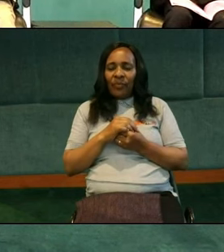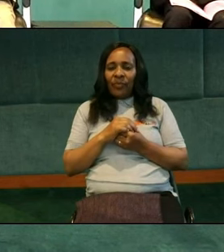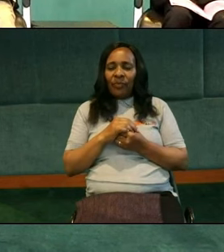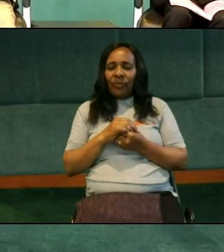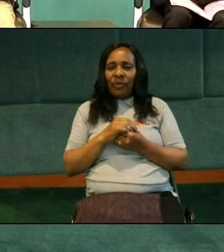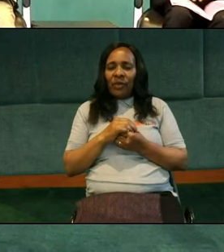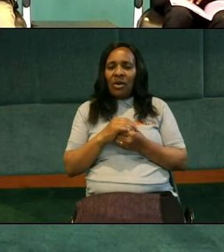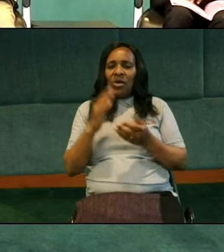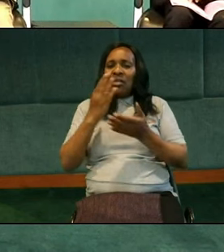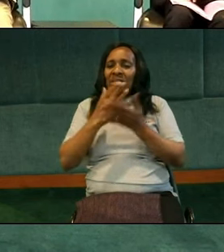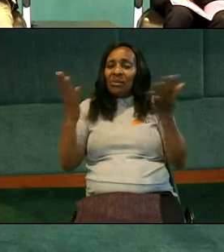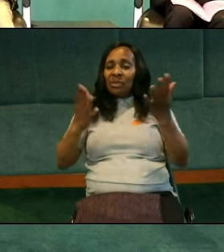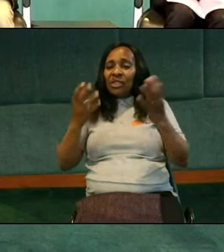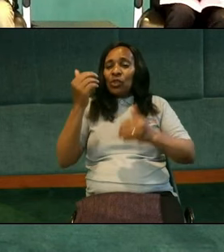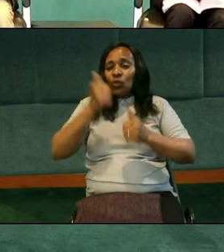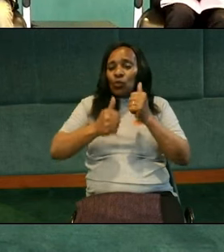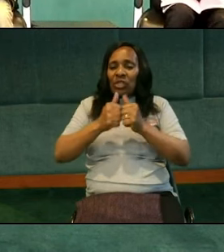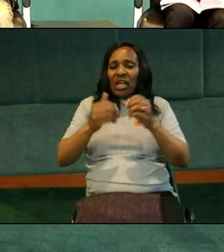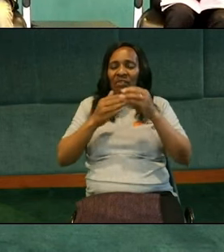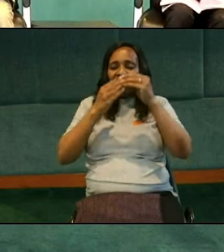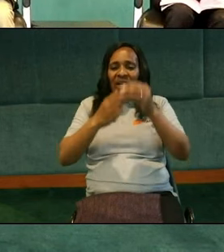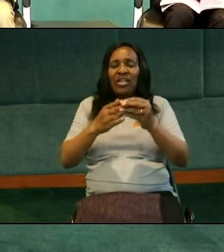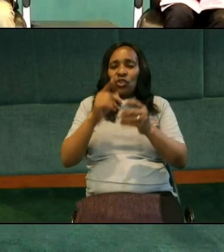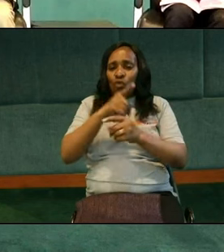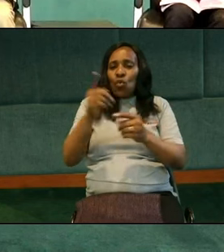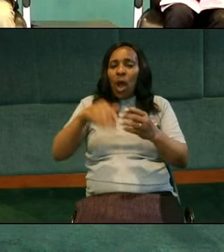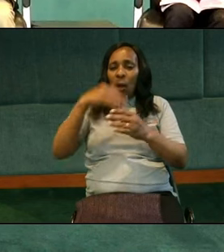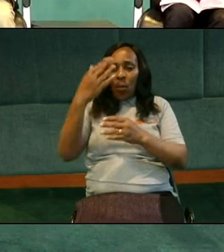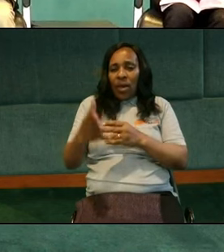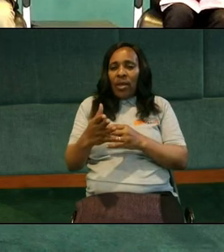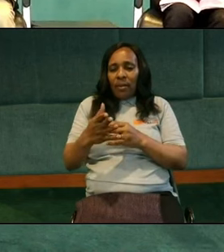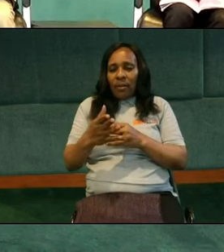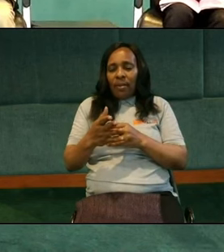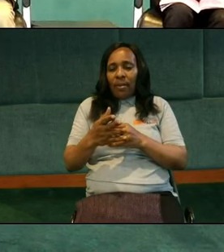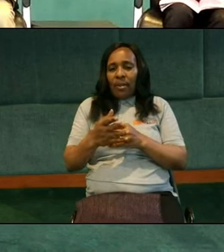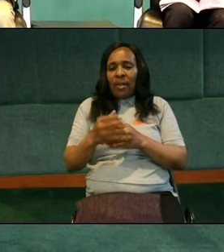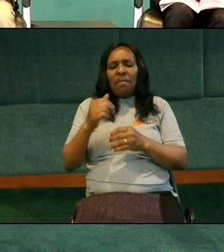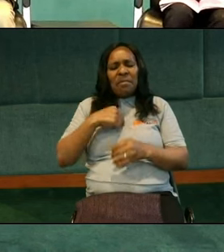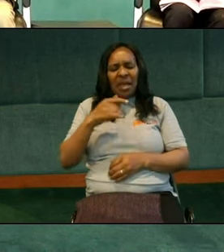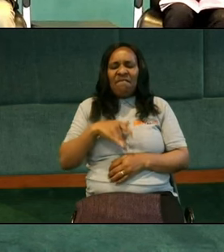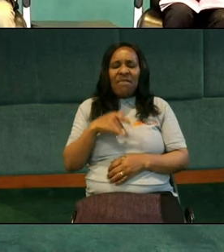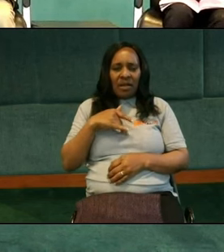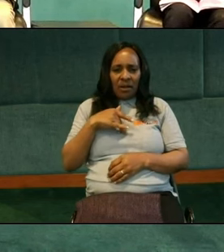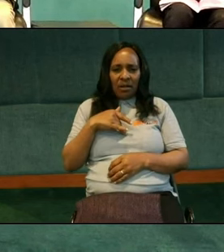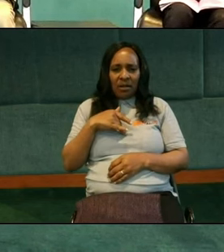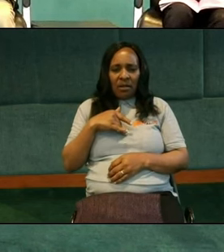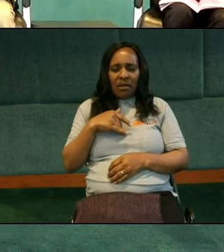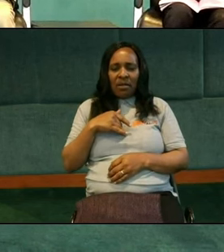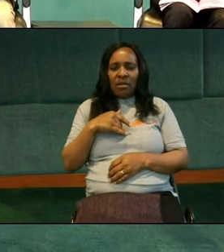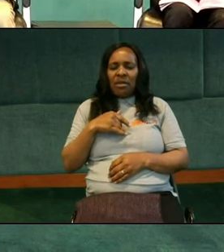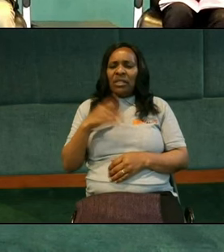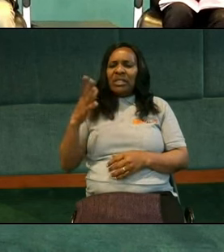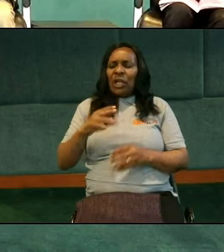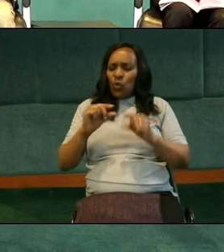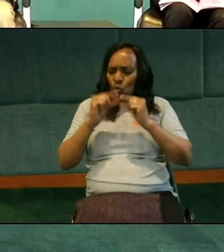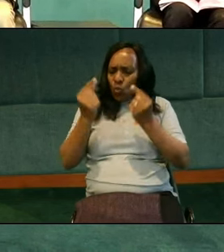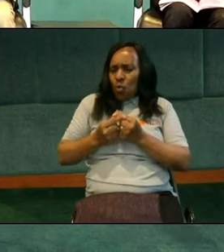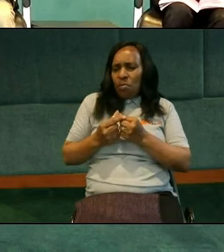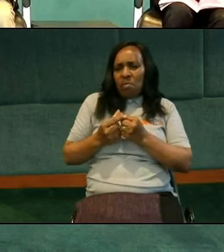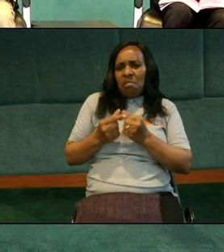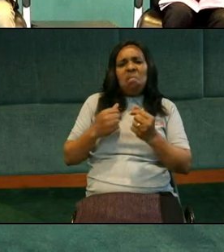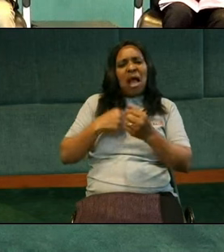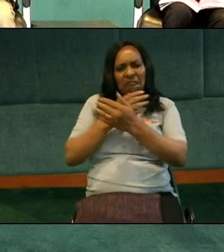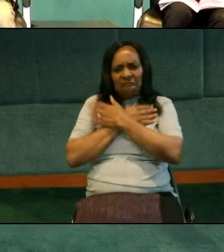Or something that has led you away from God? I can go first. Uh-huh. I feel like peer pressure is one of the